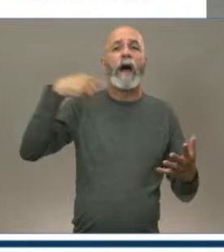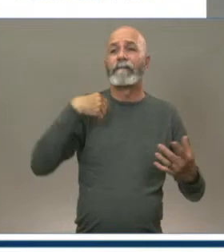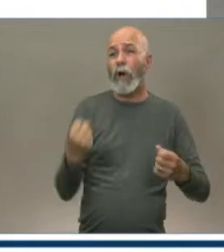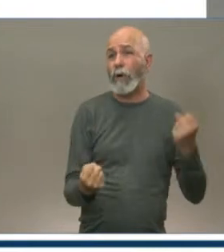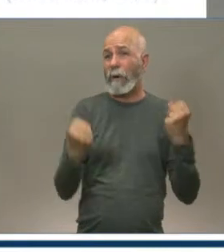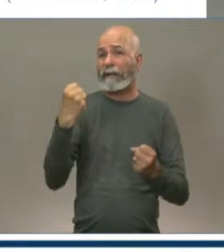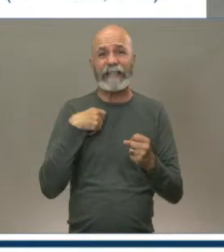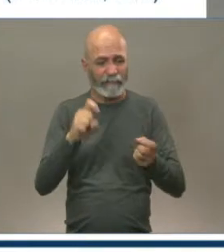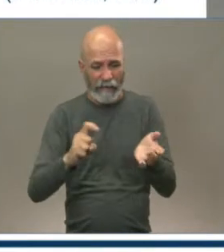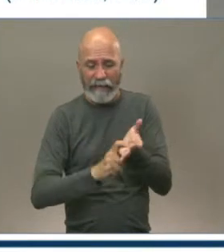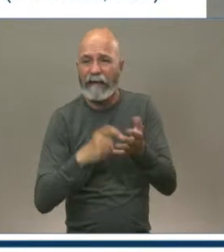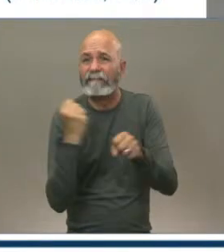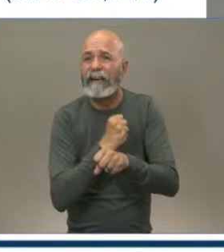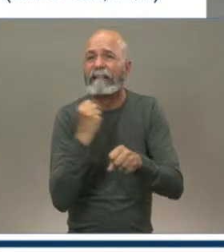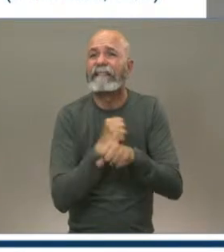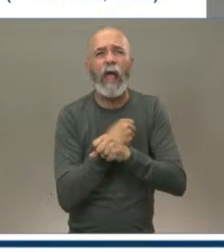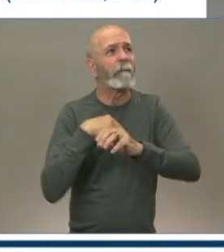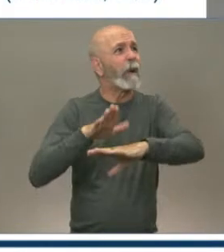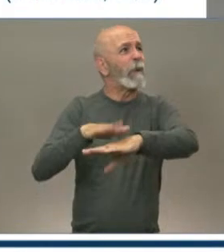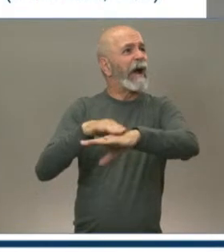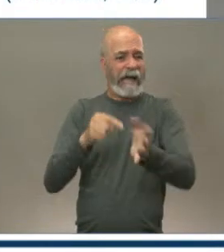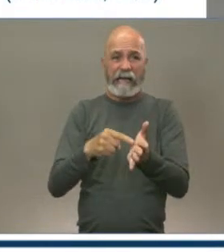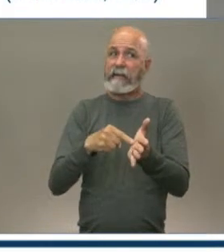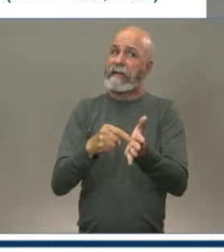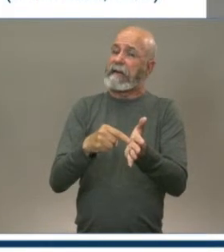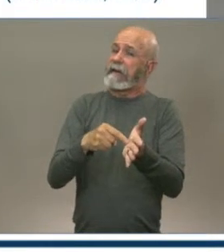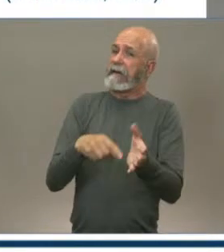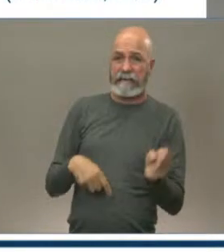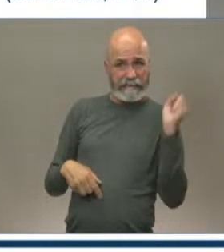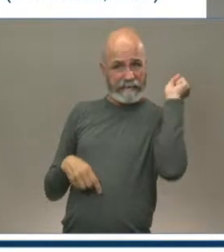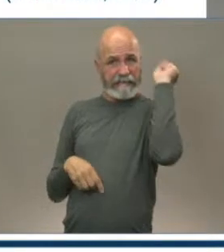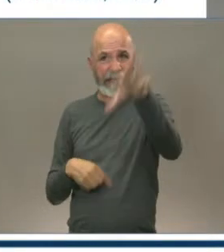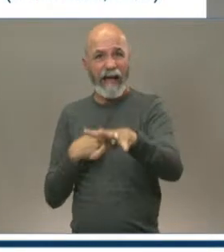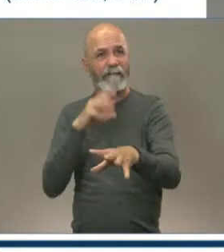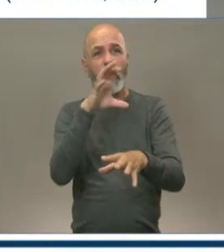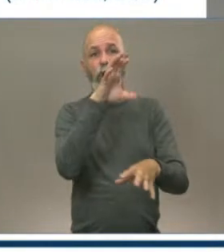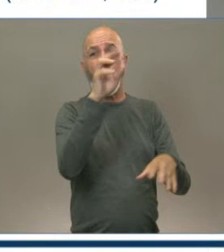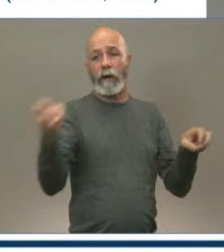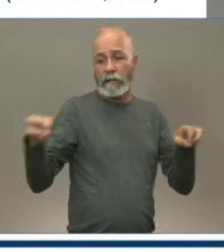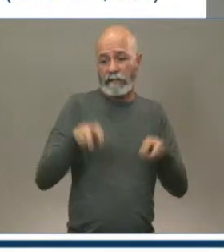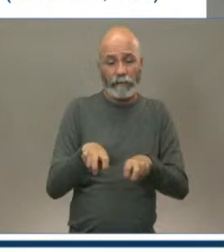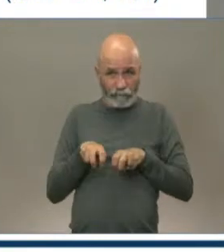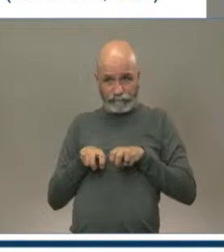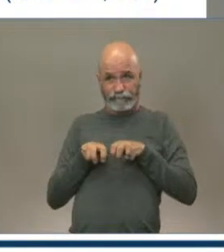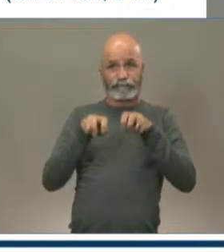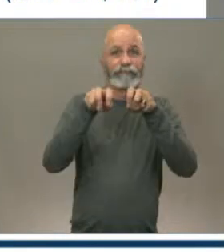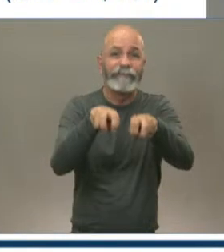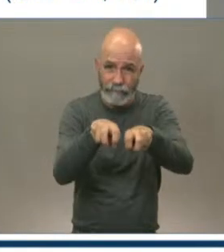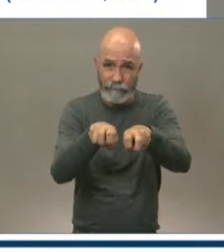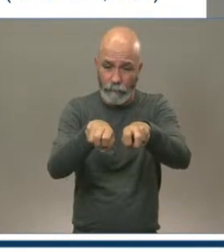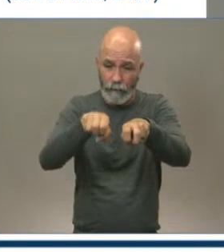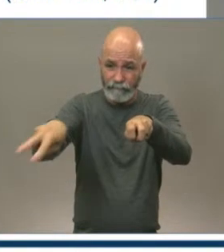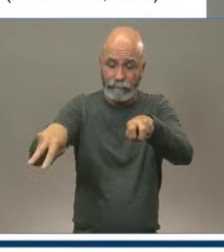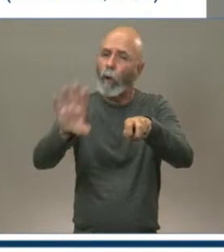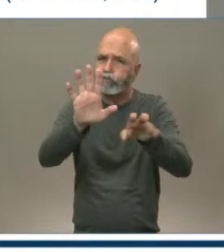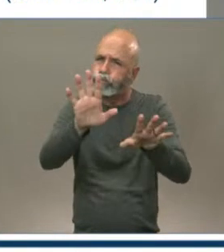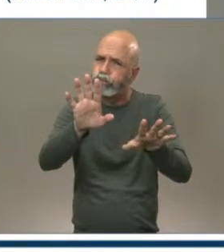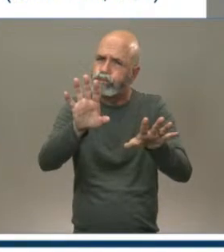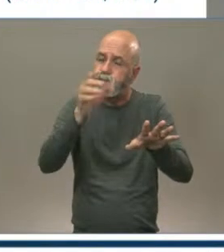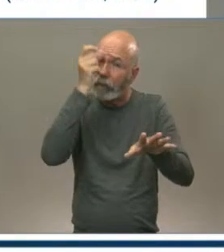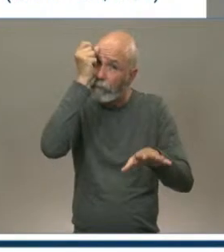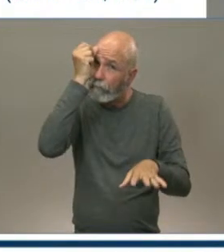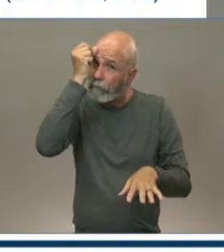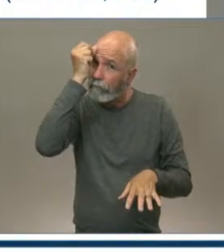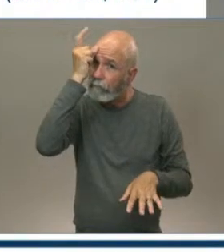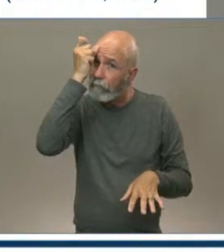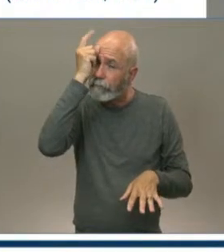service center, or give someone a drive. It's fine to do these things as long as you are extremely careful. Don't make